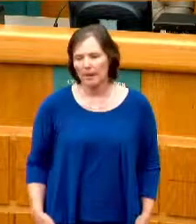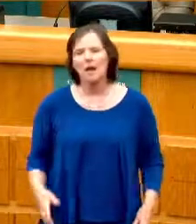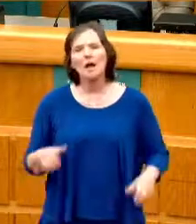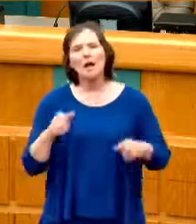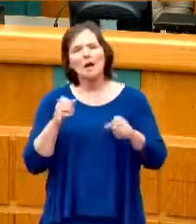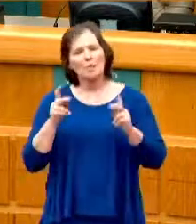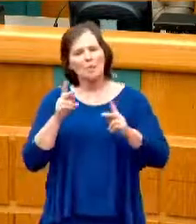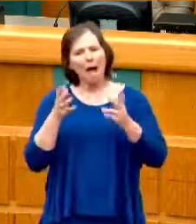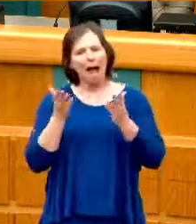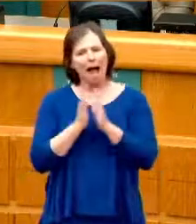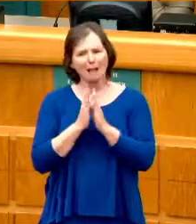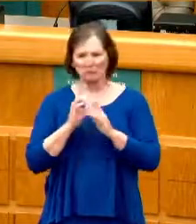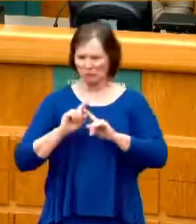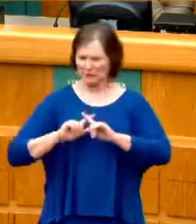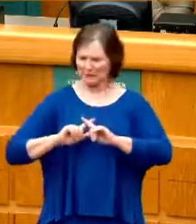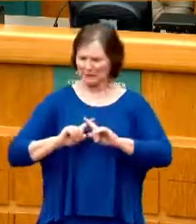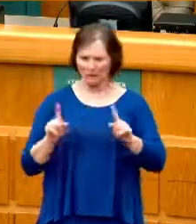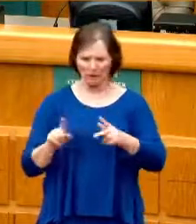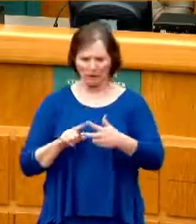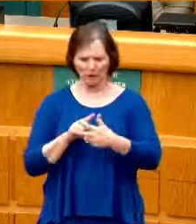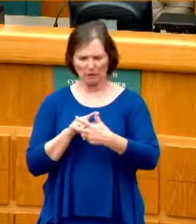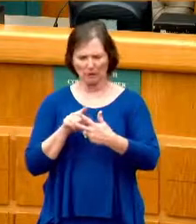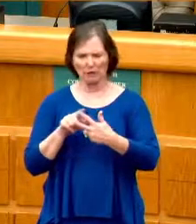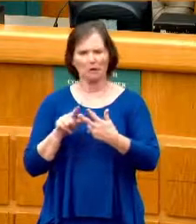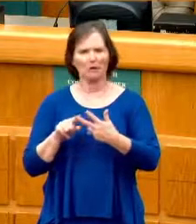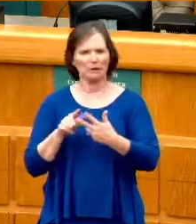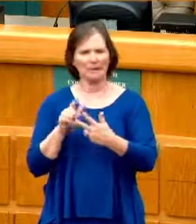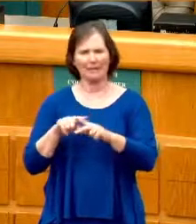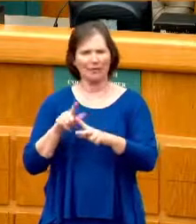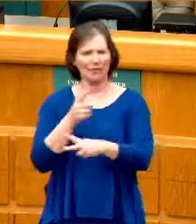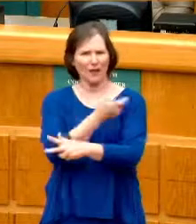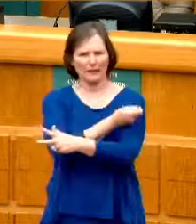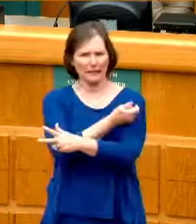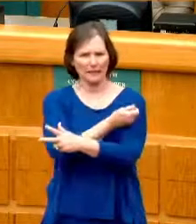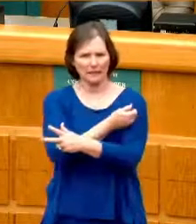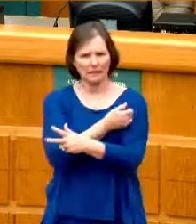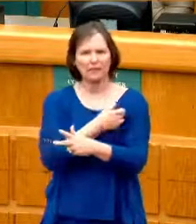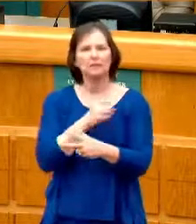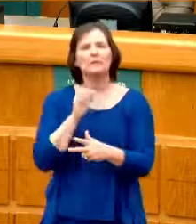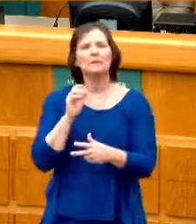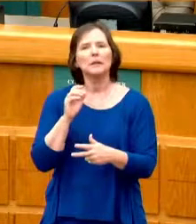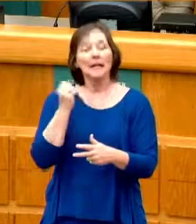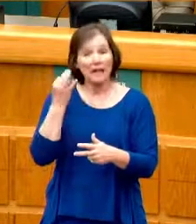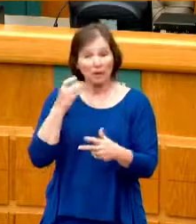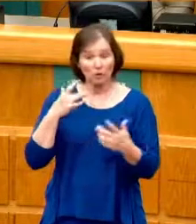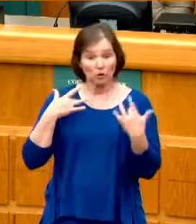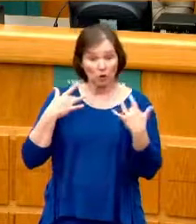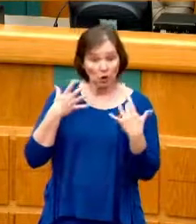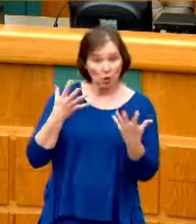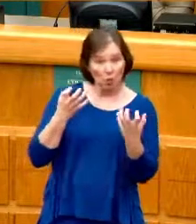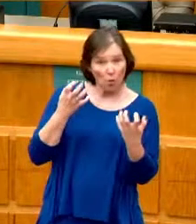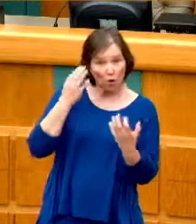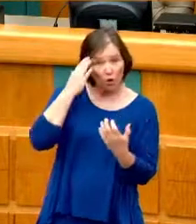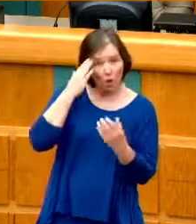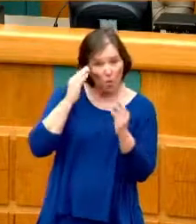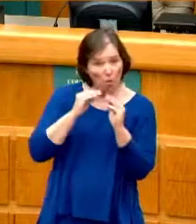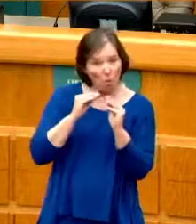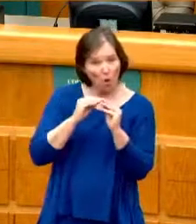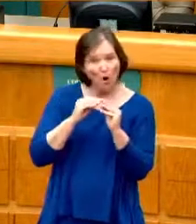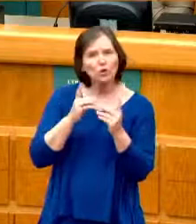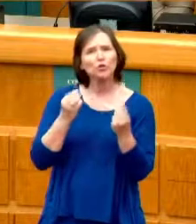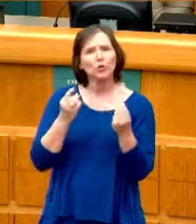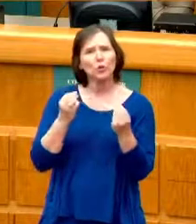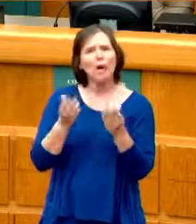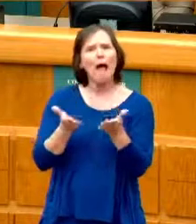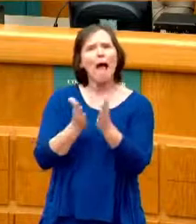between the three vaccines. And I would ask you to address your questions with your doctor or a qualified healthcare